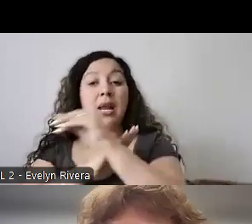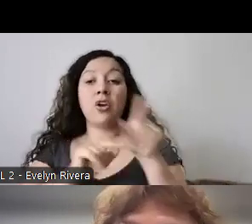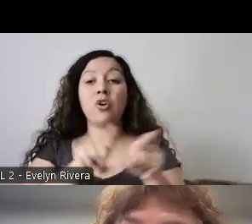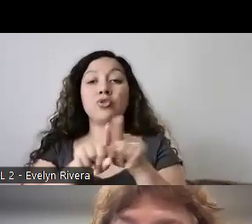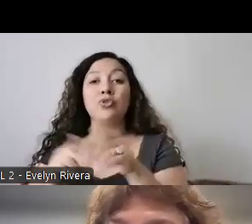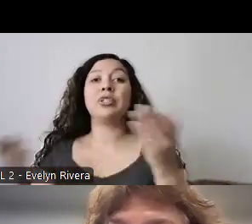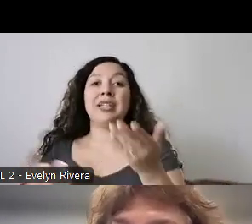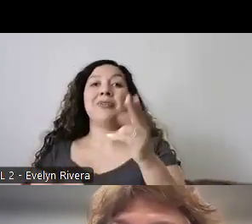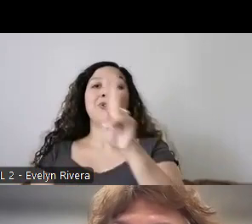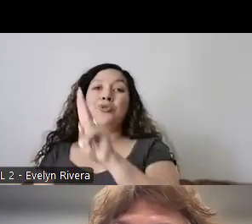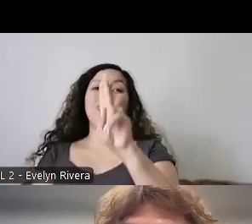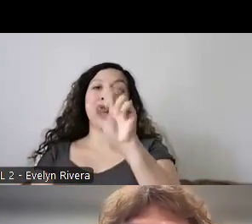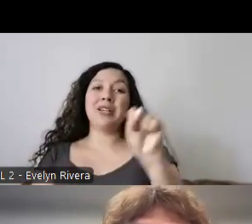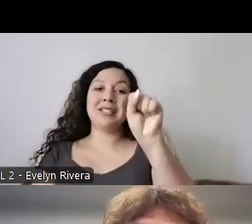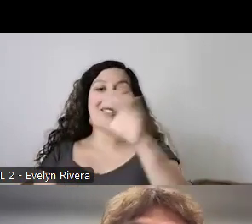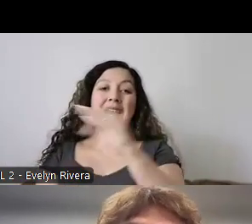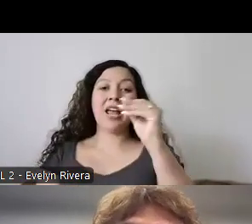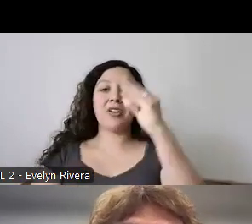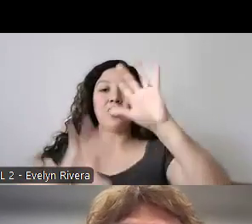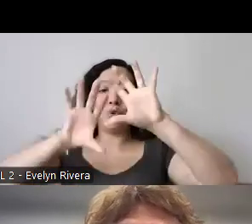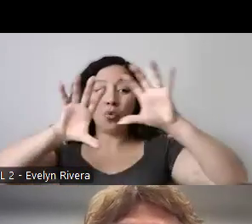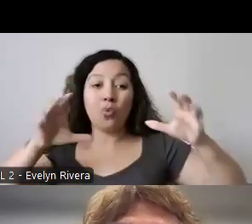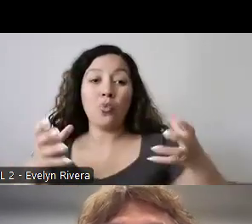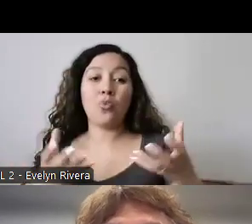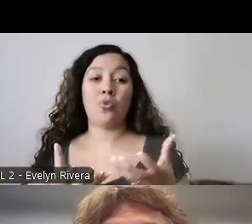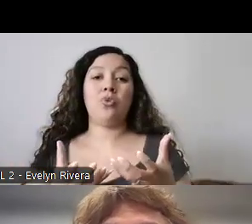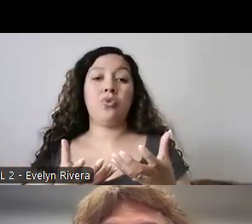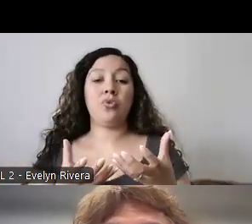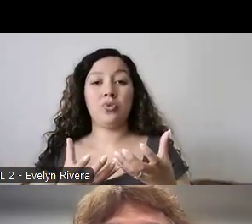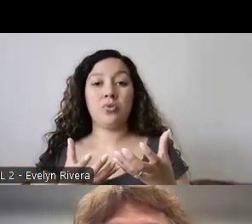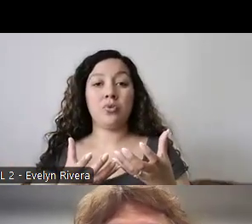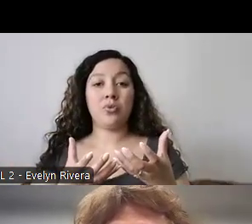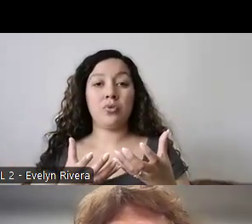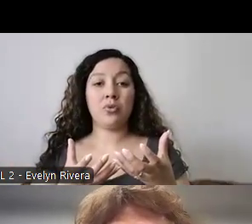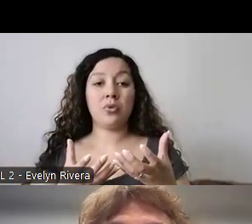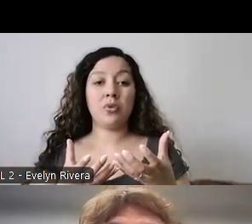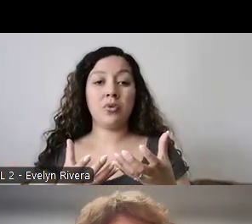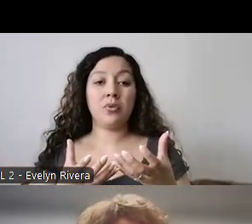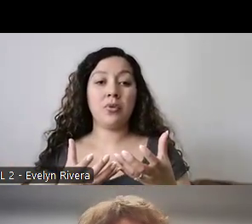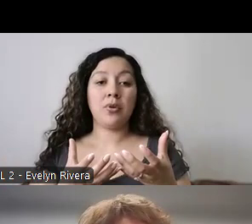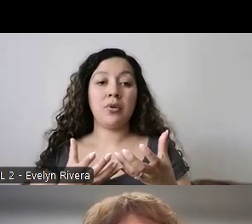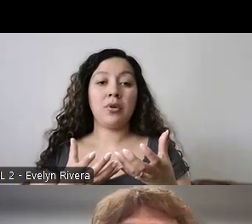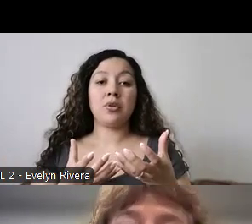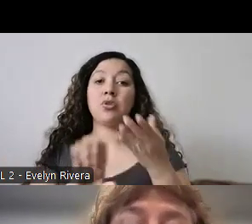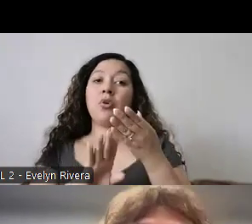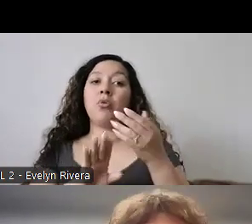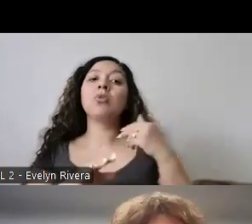world, which is wonderful. And so before next